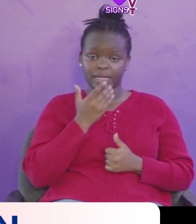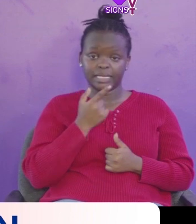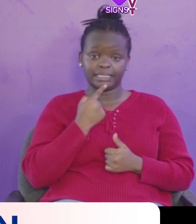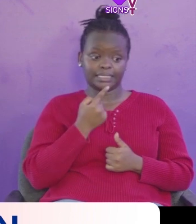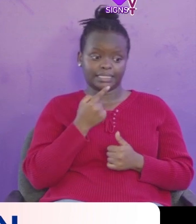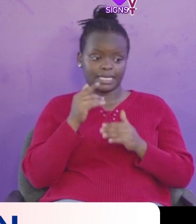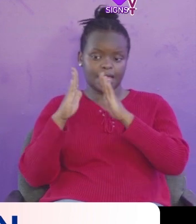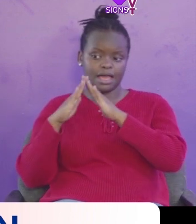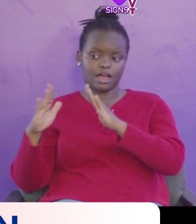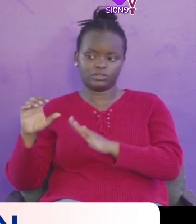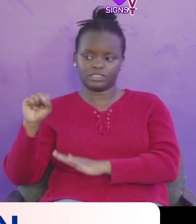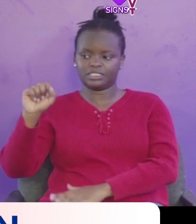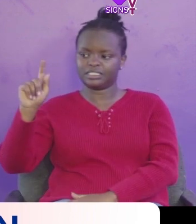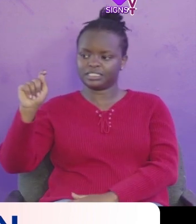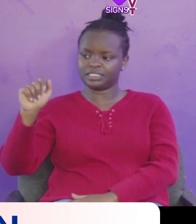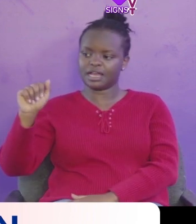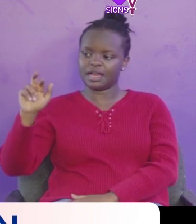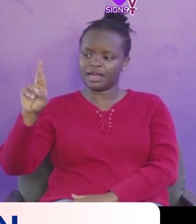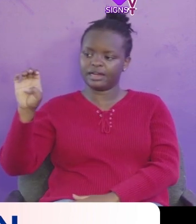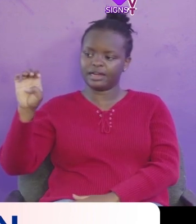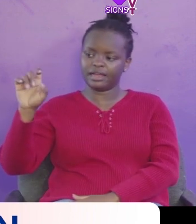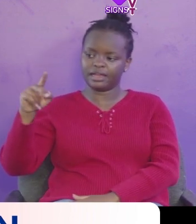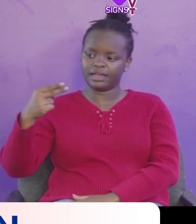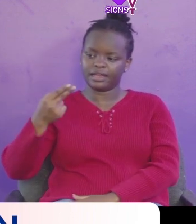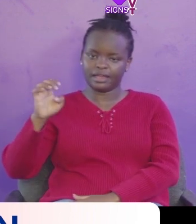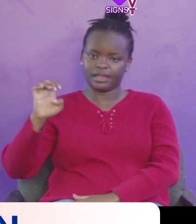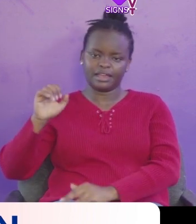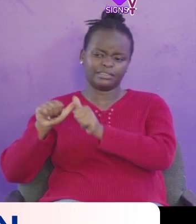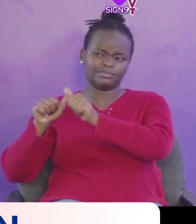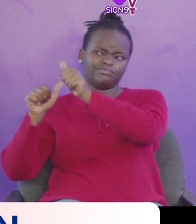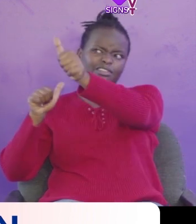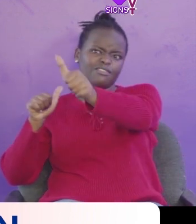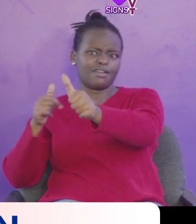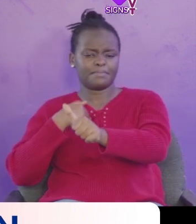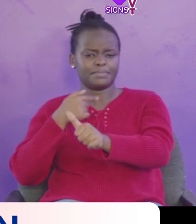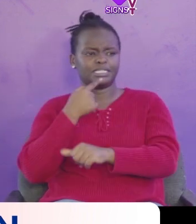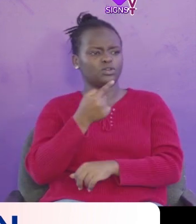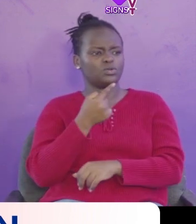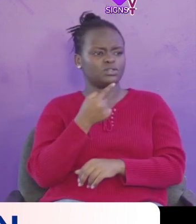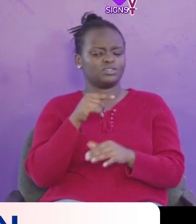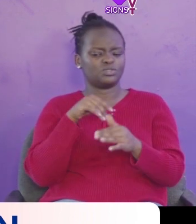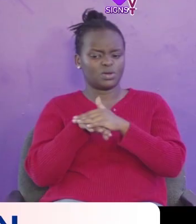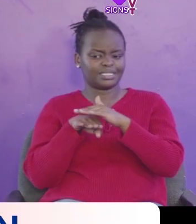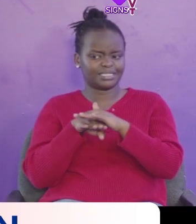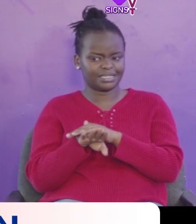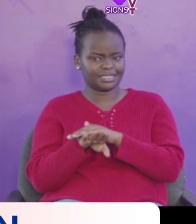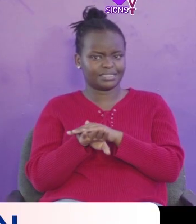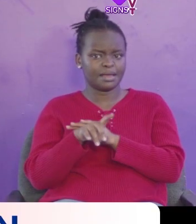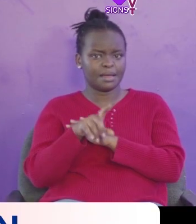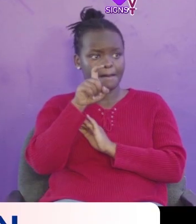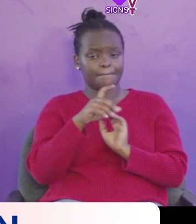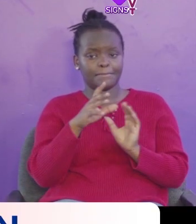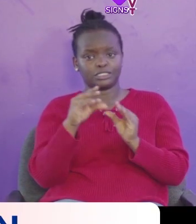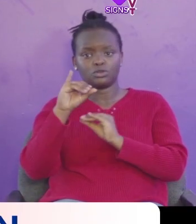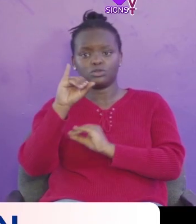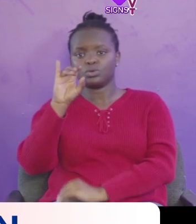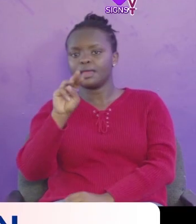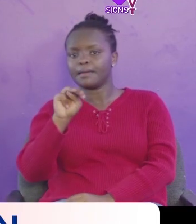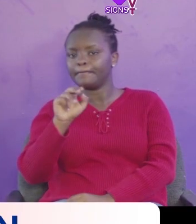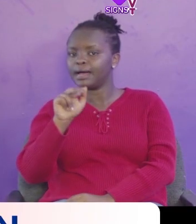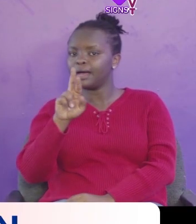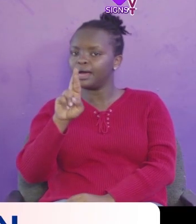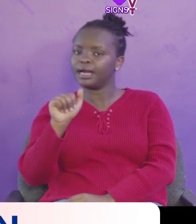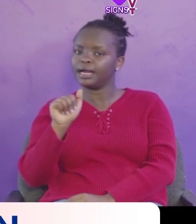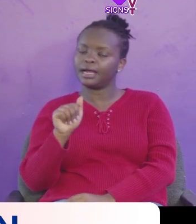ziko starehe, they are slightly far. I was also told to access it, you have to go either to Imara. If you want